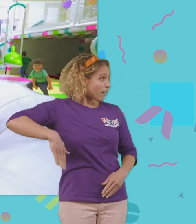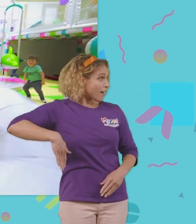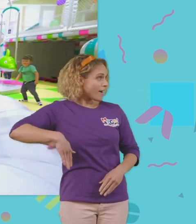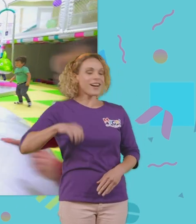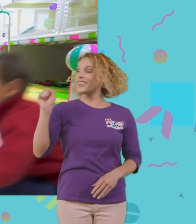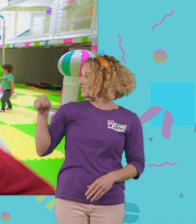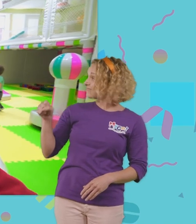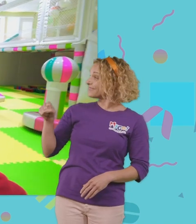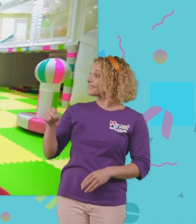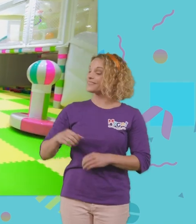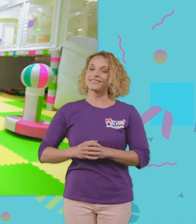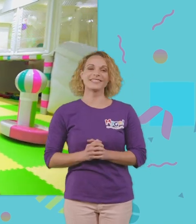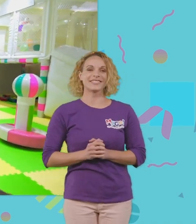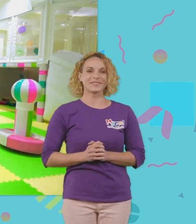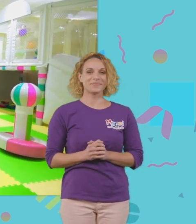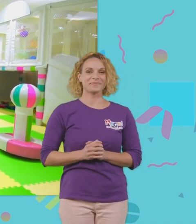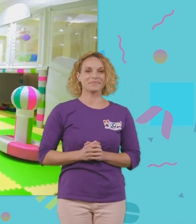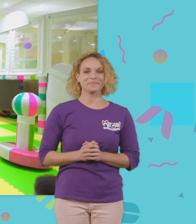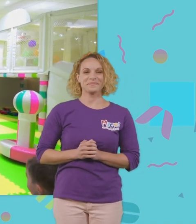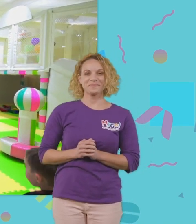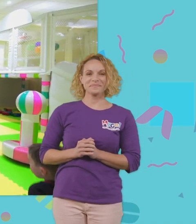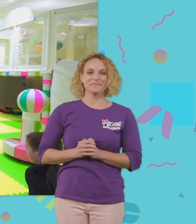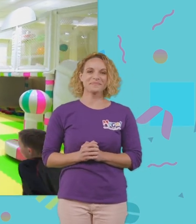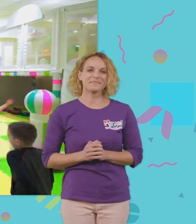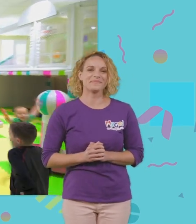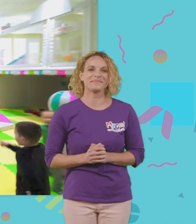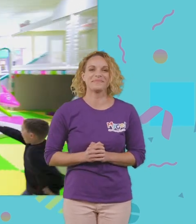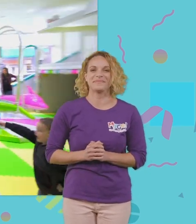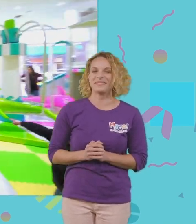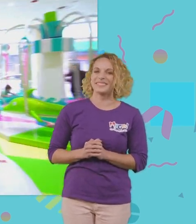Did you ride the dolphin yet? Yep!